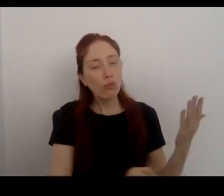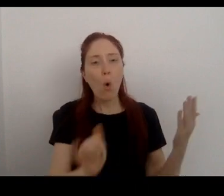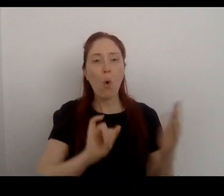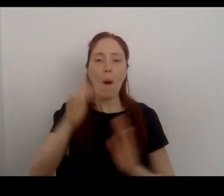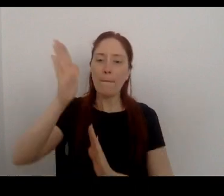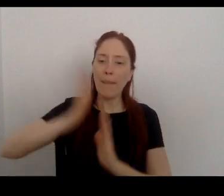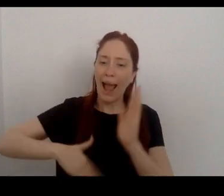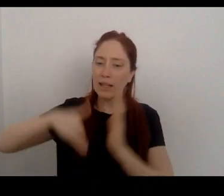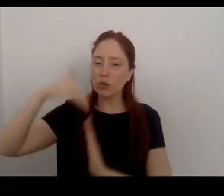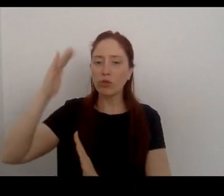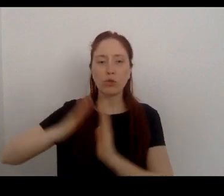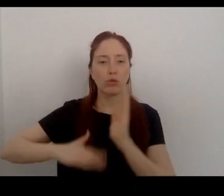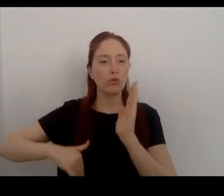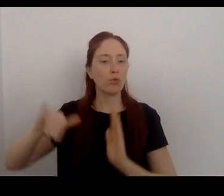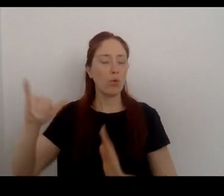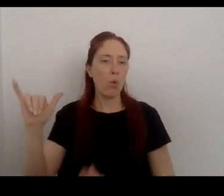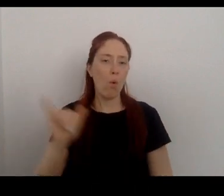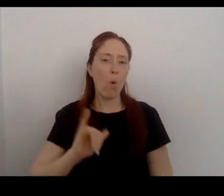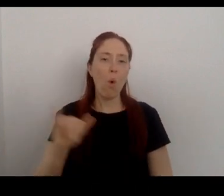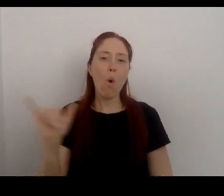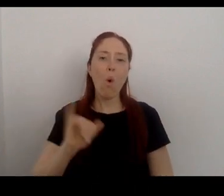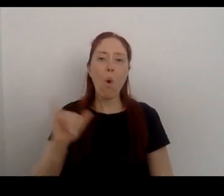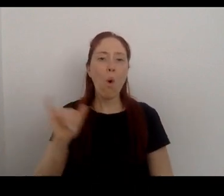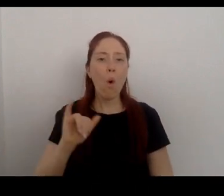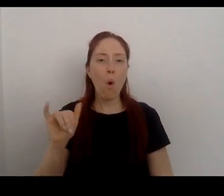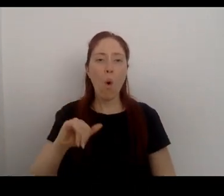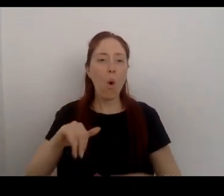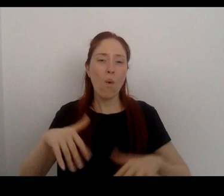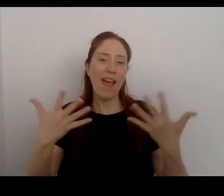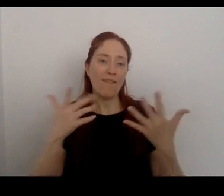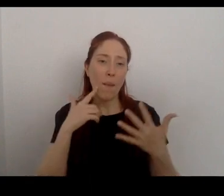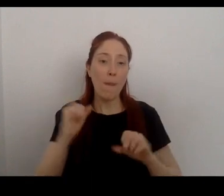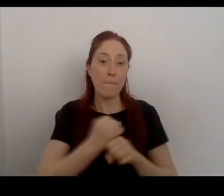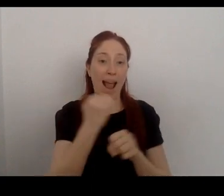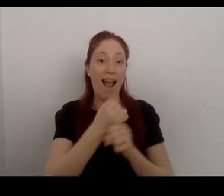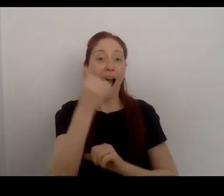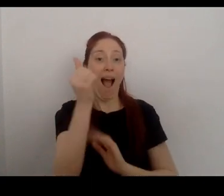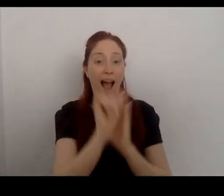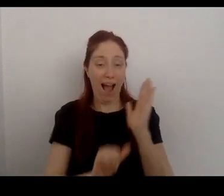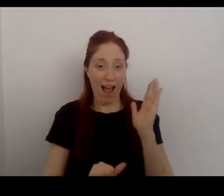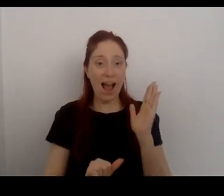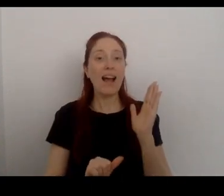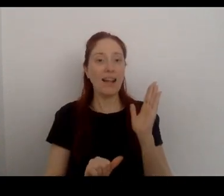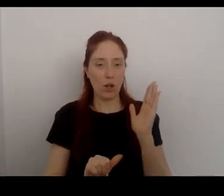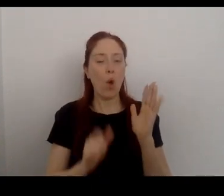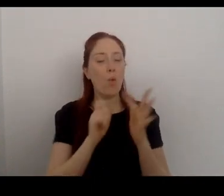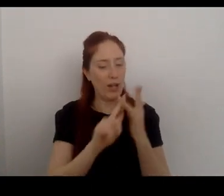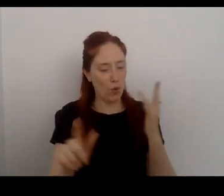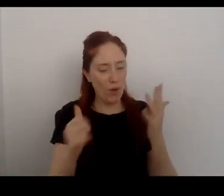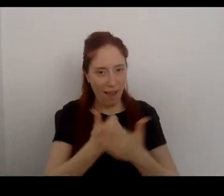or, but making art is definitely a daily practice and